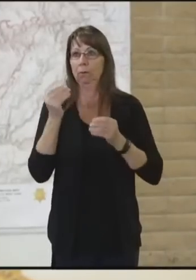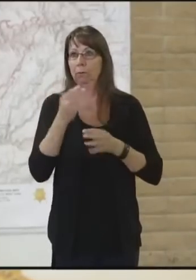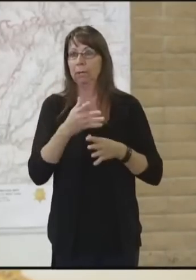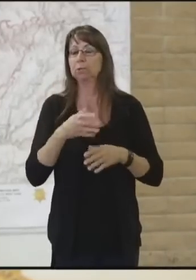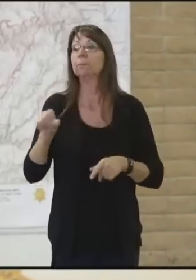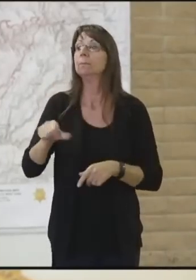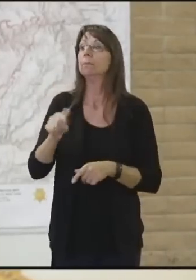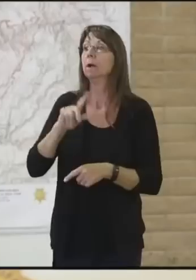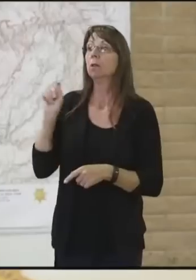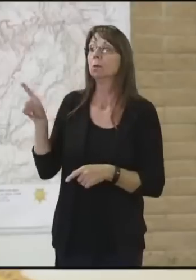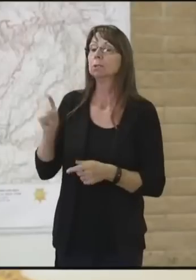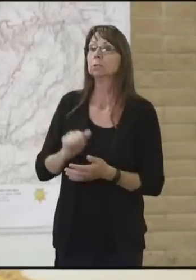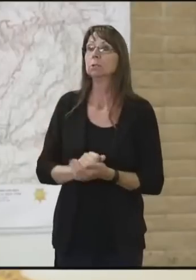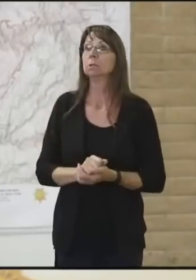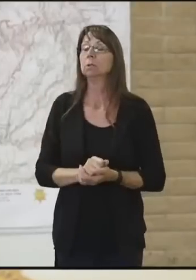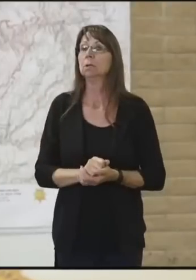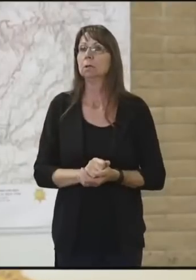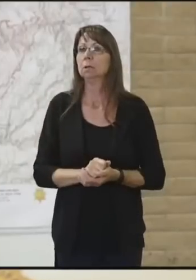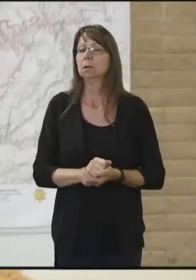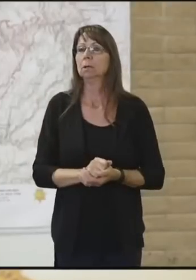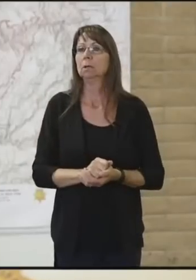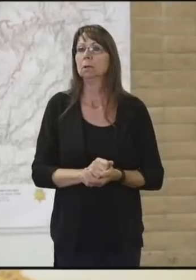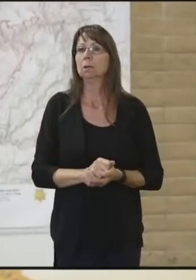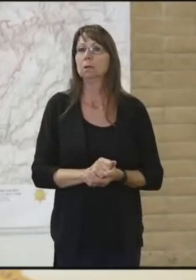is, of the,